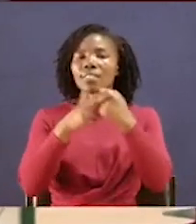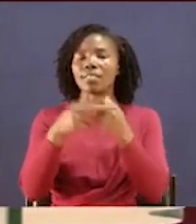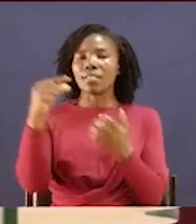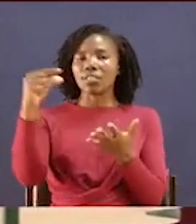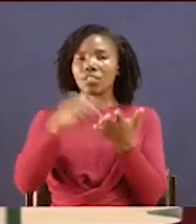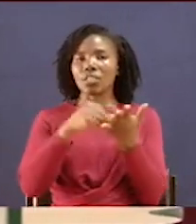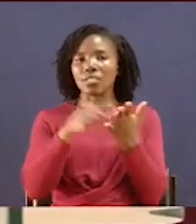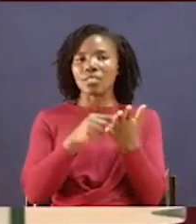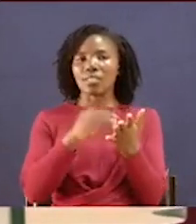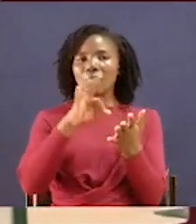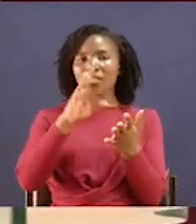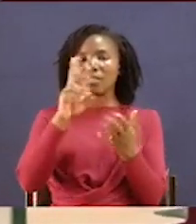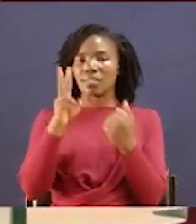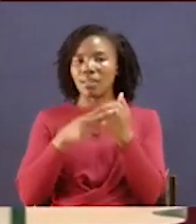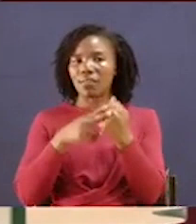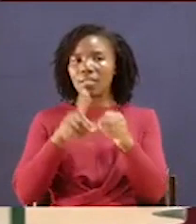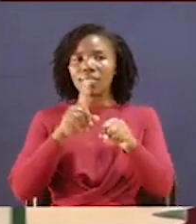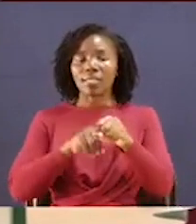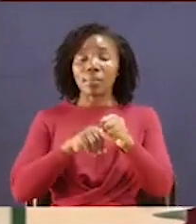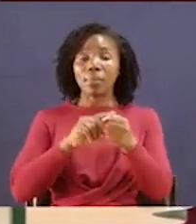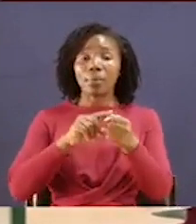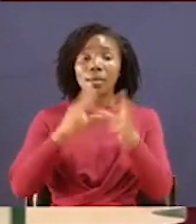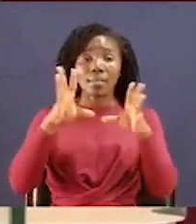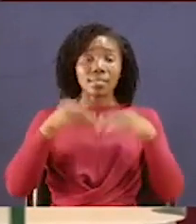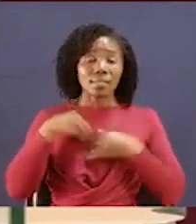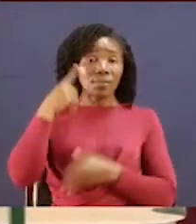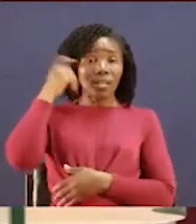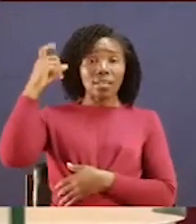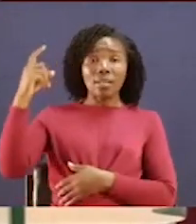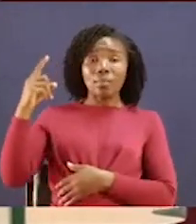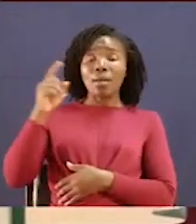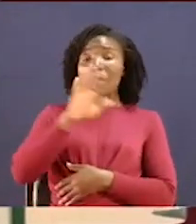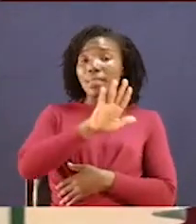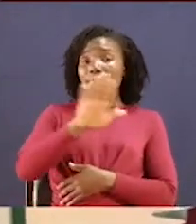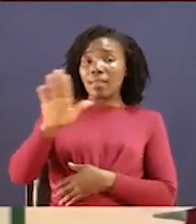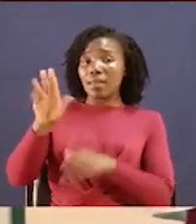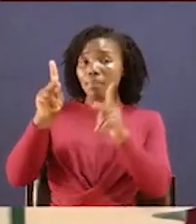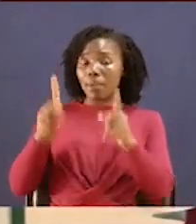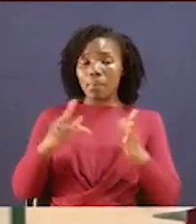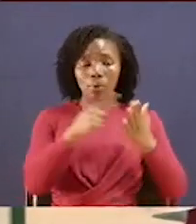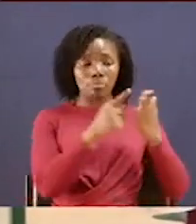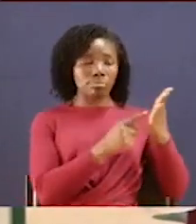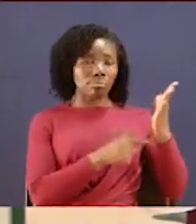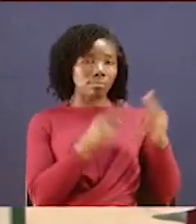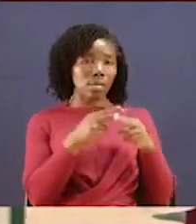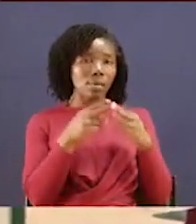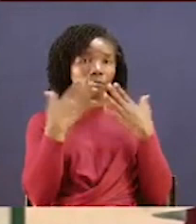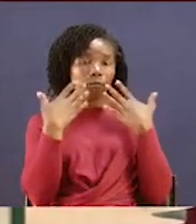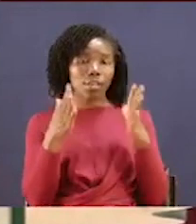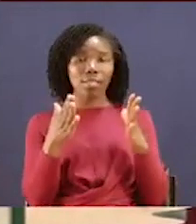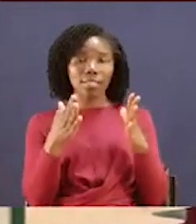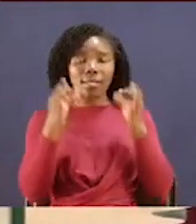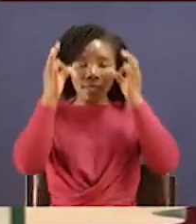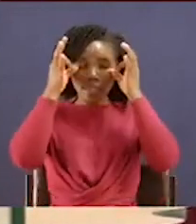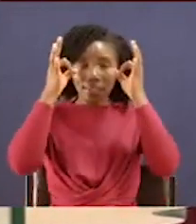37, when he got the dream. And this young man made a resolve, like Jesus said, my meat. Very clear. My meat is